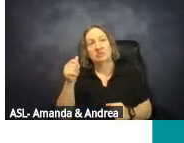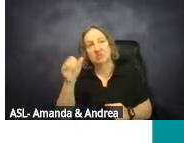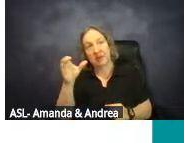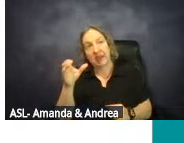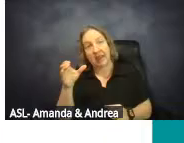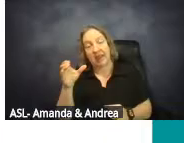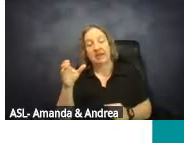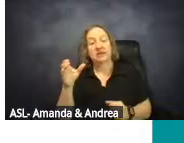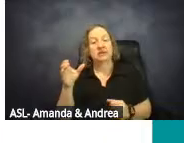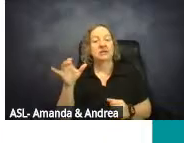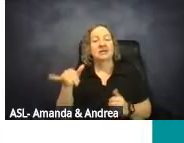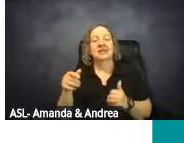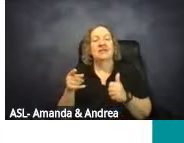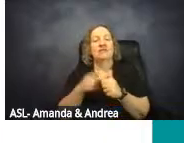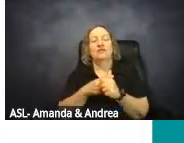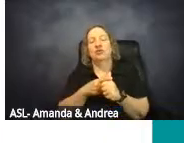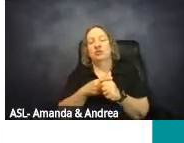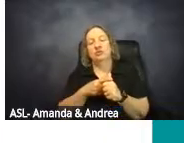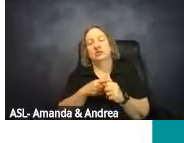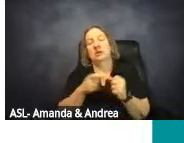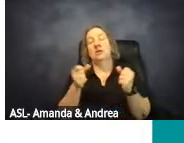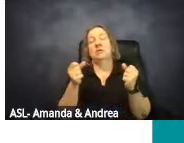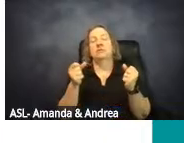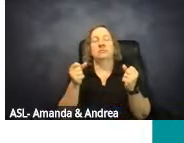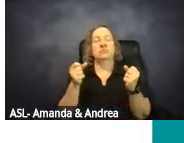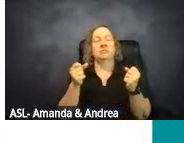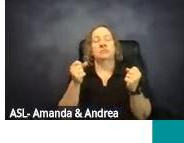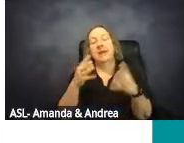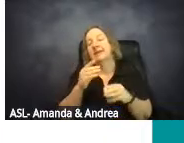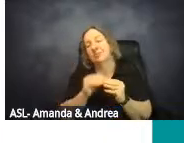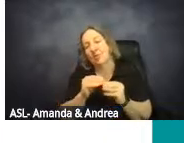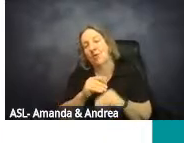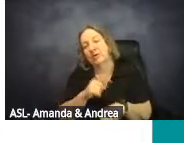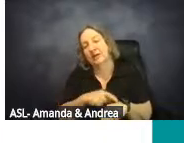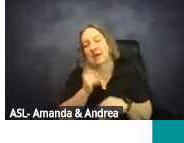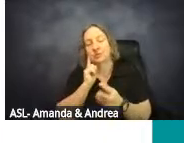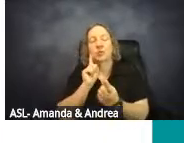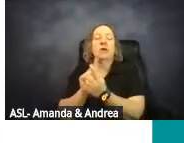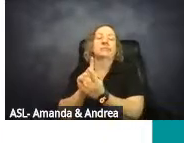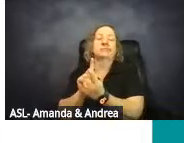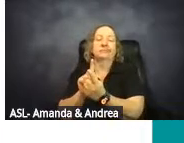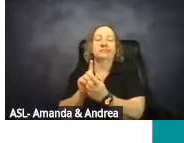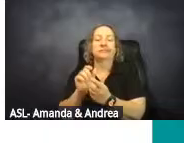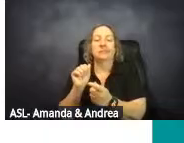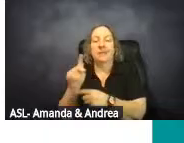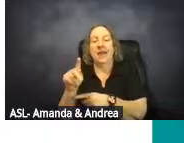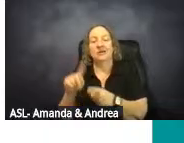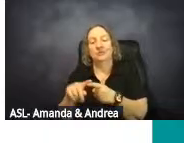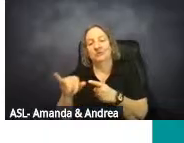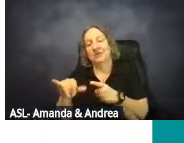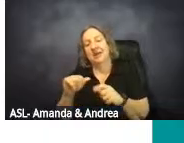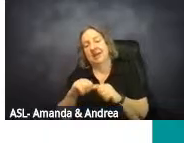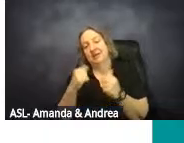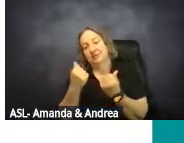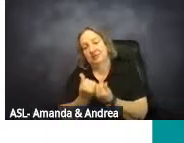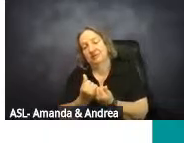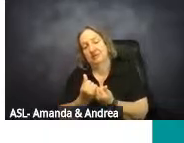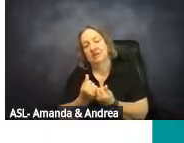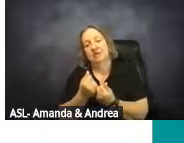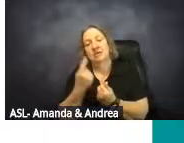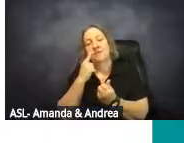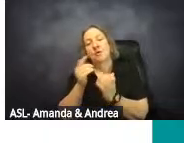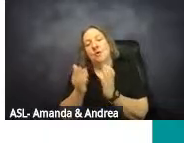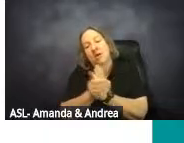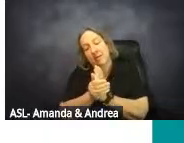only the first of many times that we will be coming back in front of those agencies for to